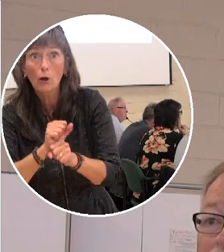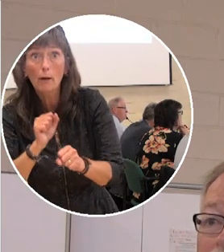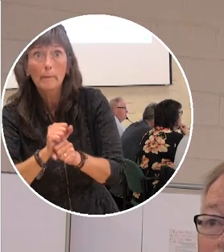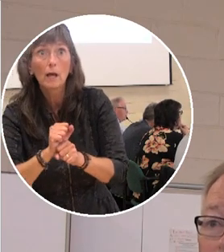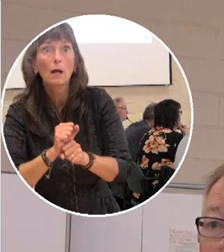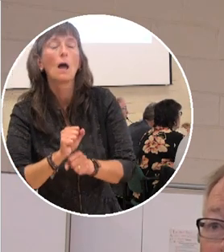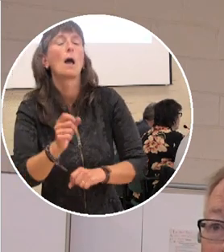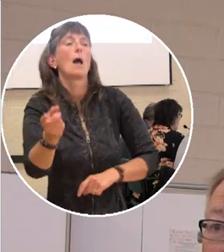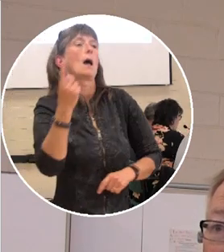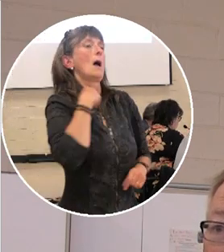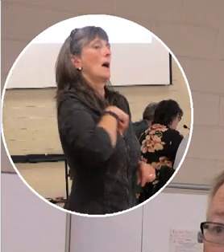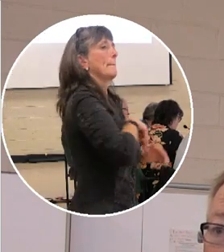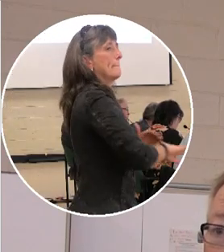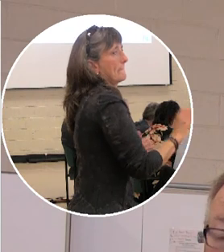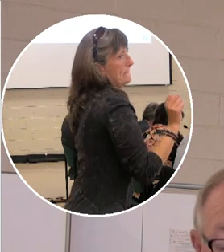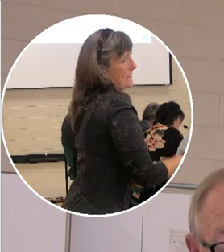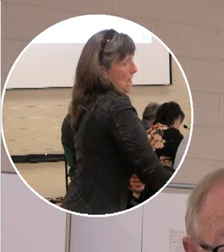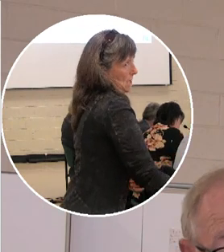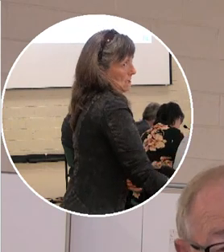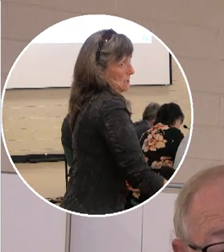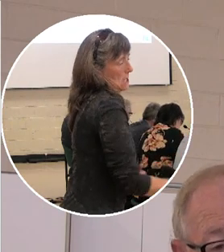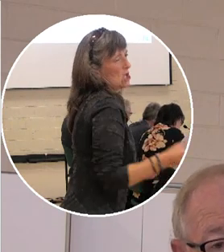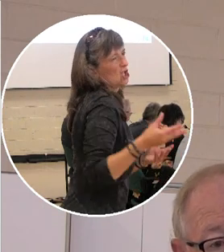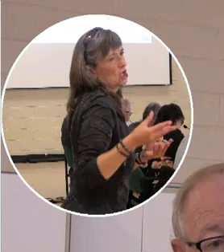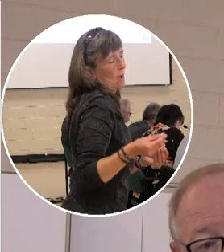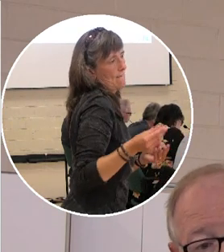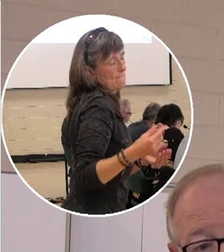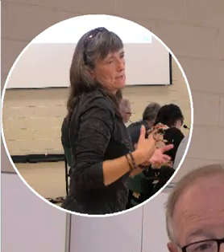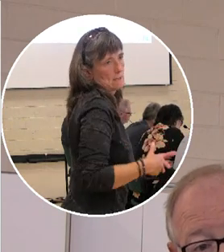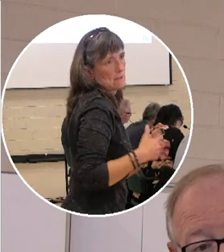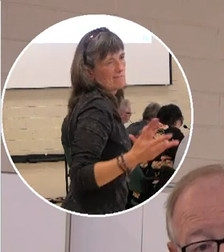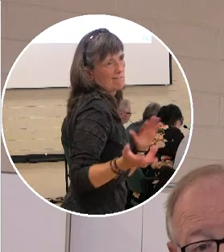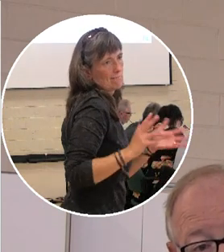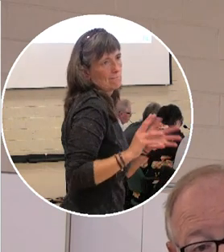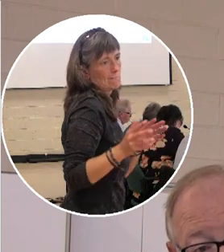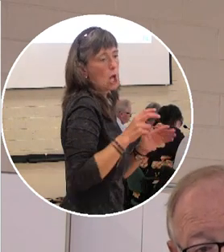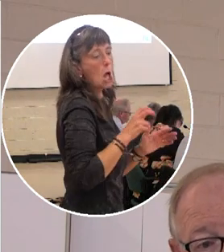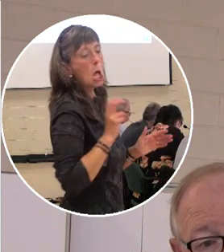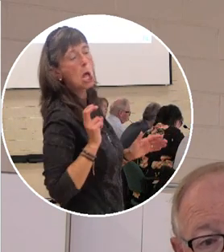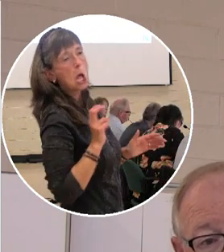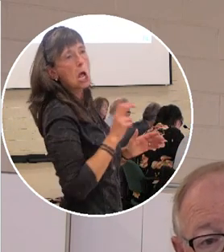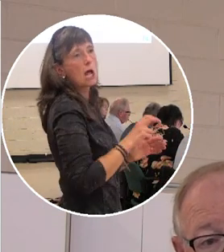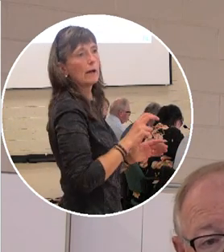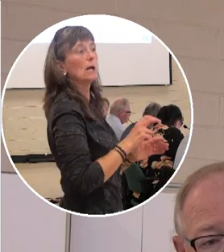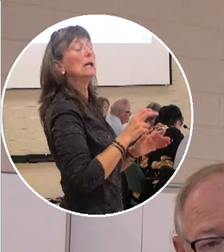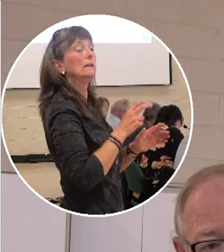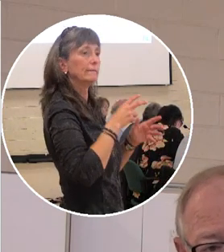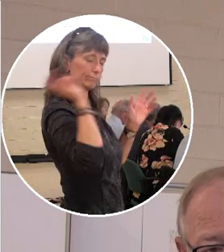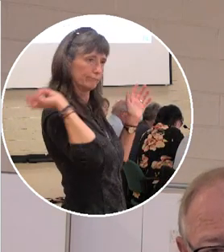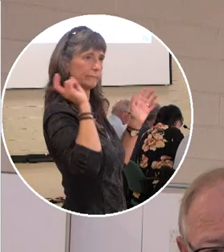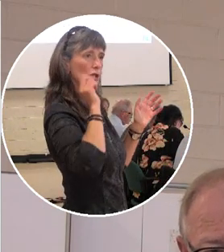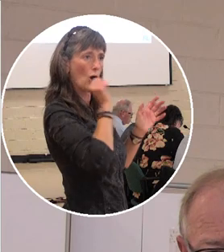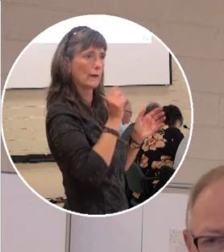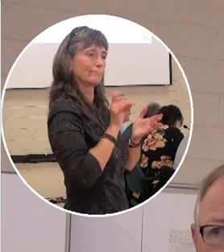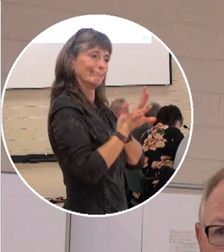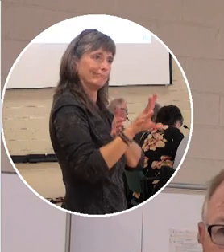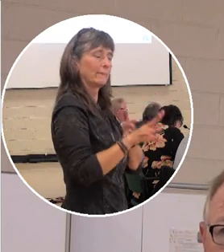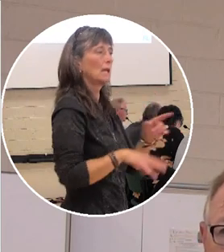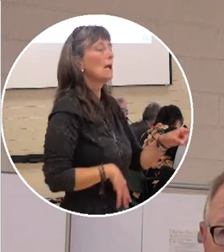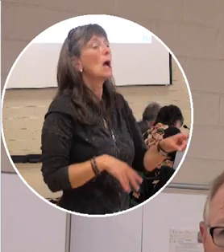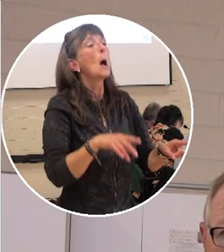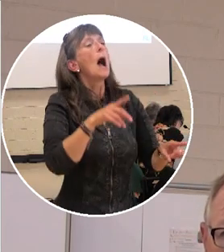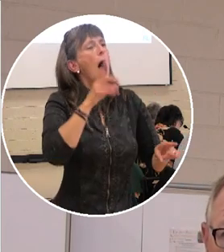taken away from the board. I know there was some discussion with the distinction between running